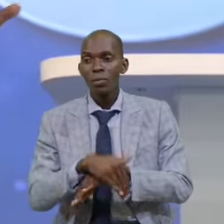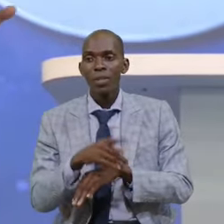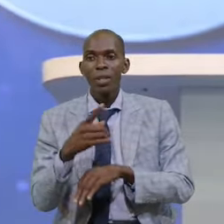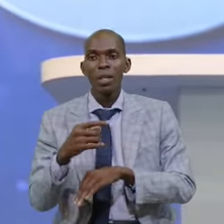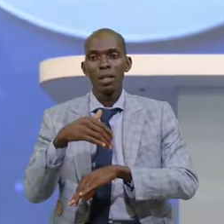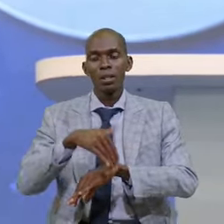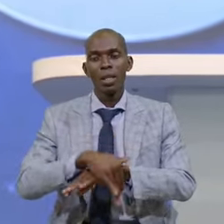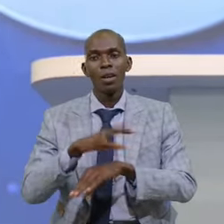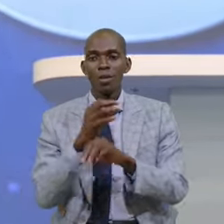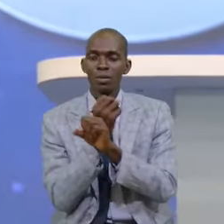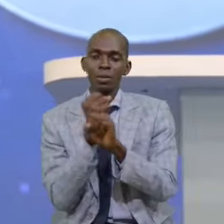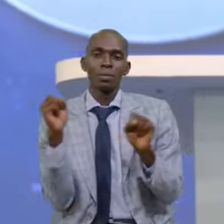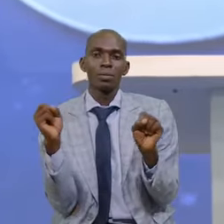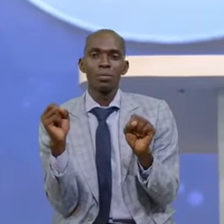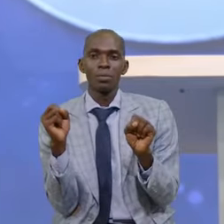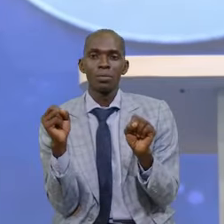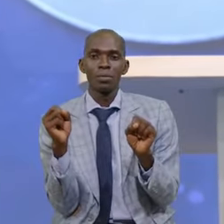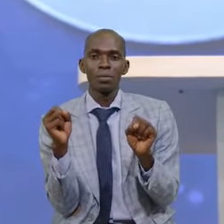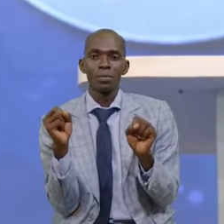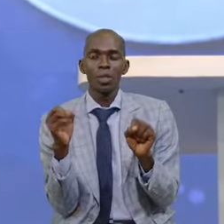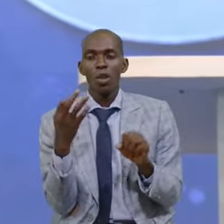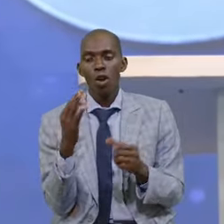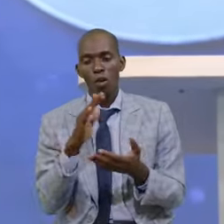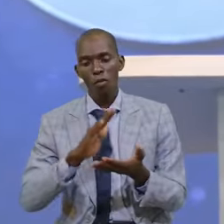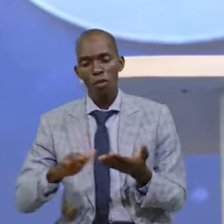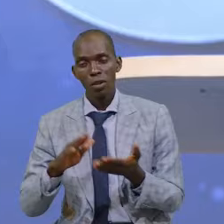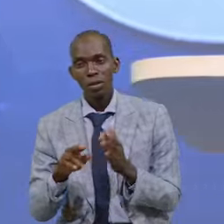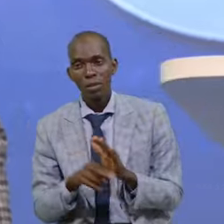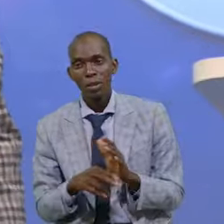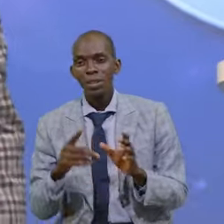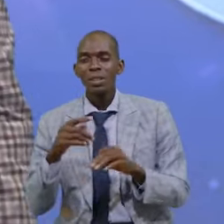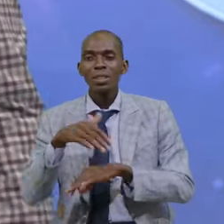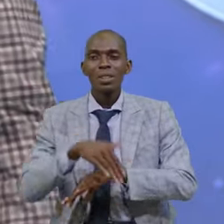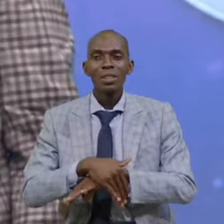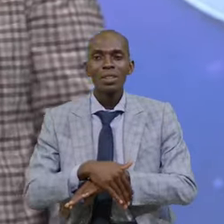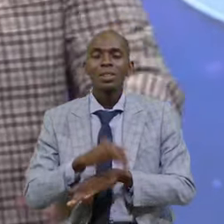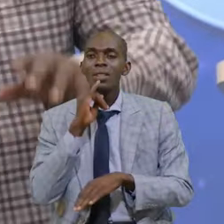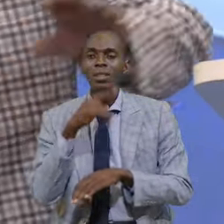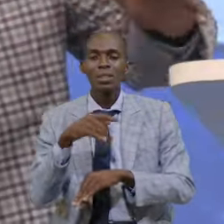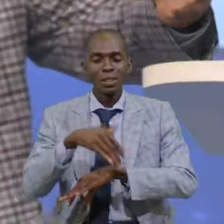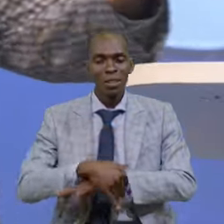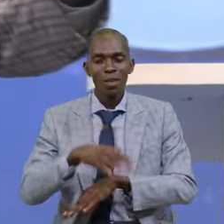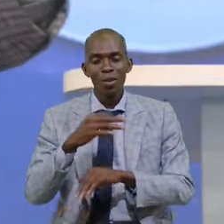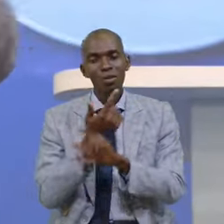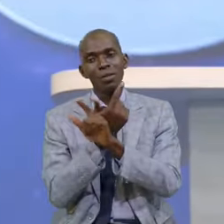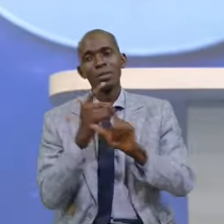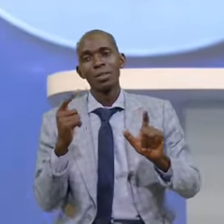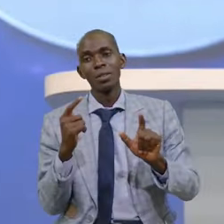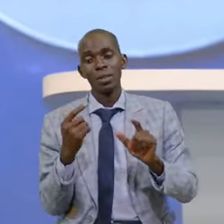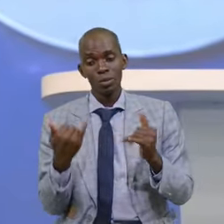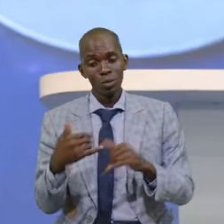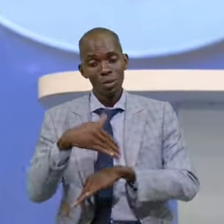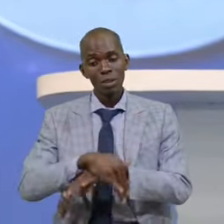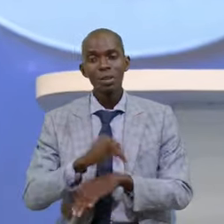of salvation, of forgiveness. Tonight is the night of liberation. Tonight is the